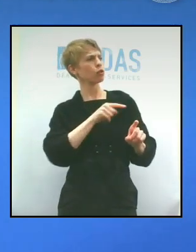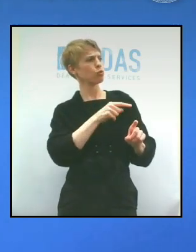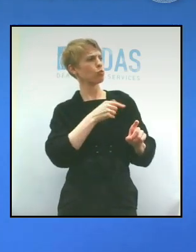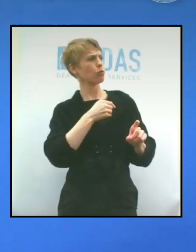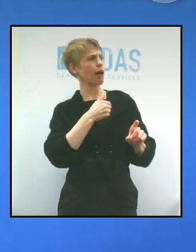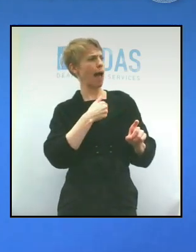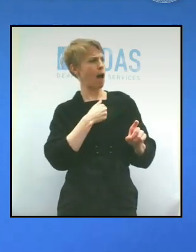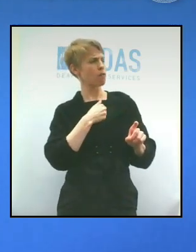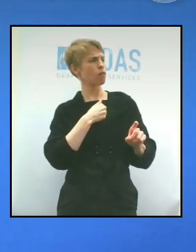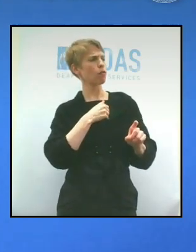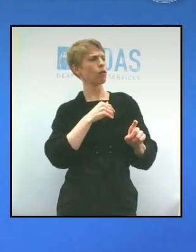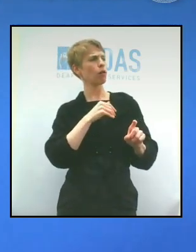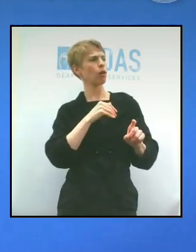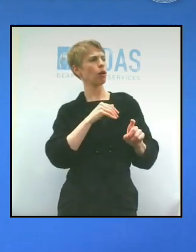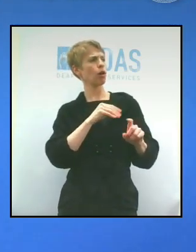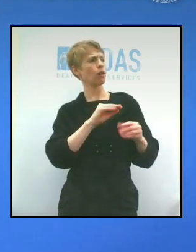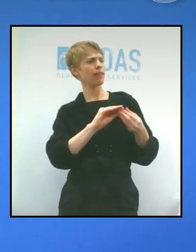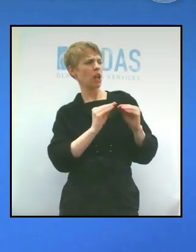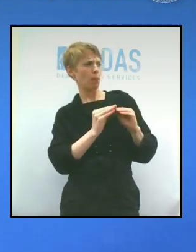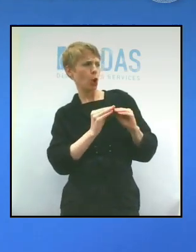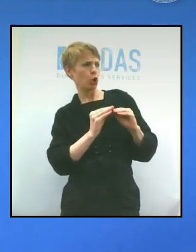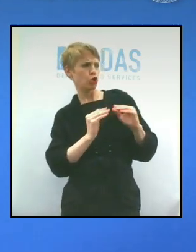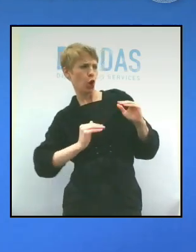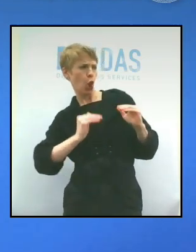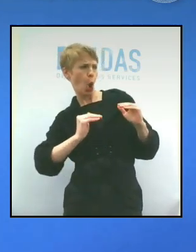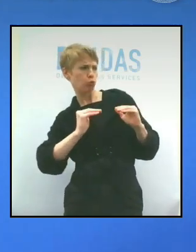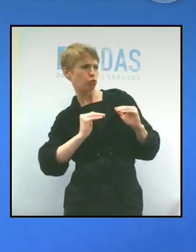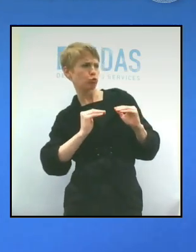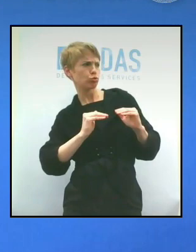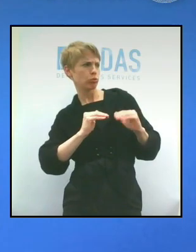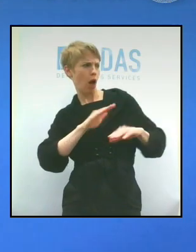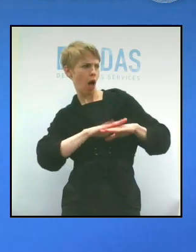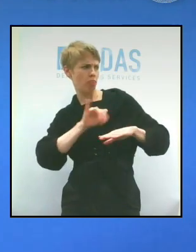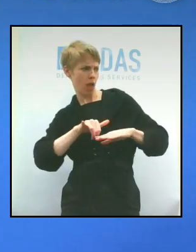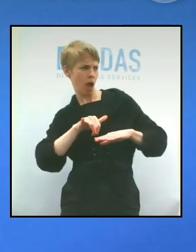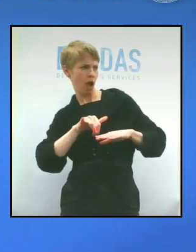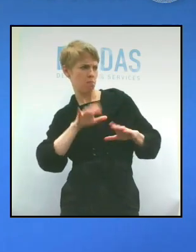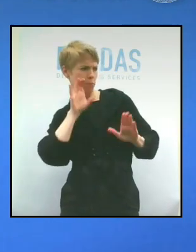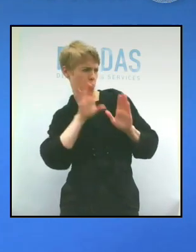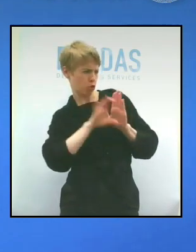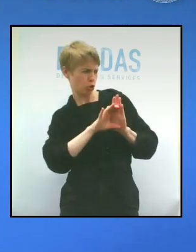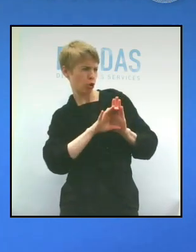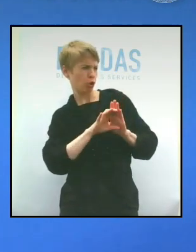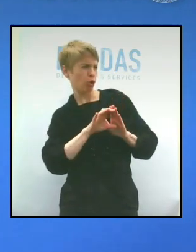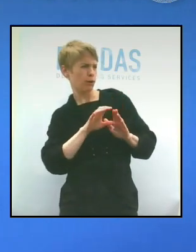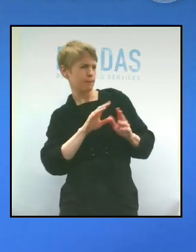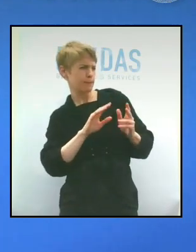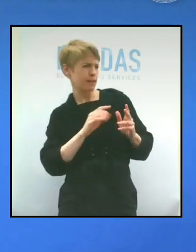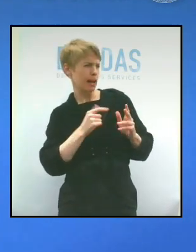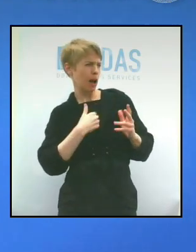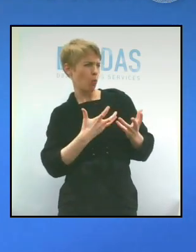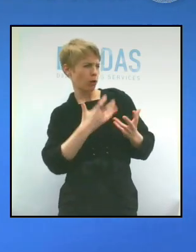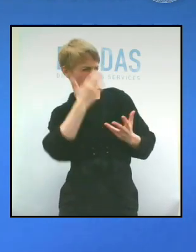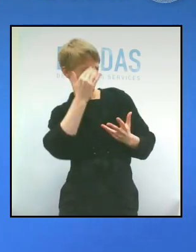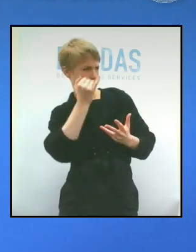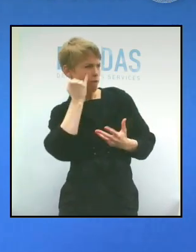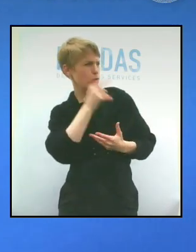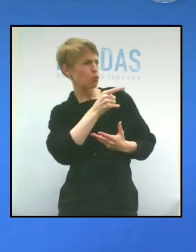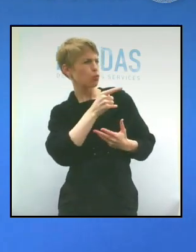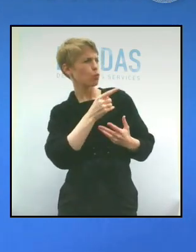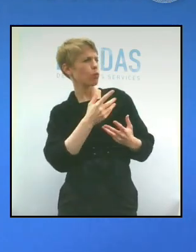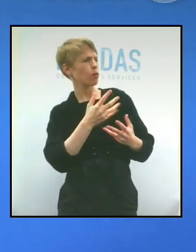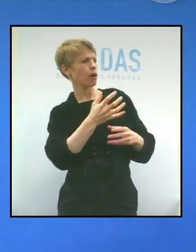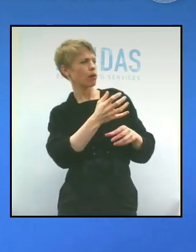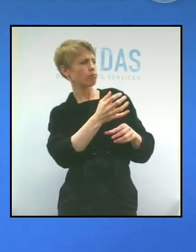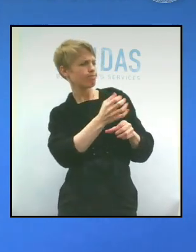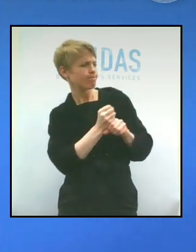check mark, but the number's real close on that state dashboard. So I want to know if you got any clarification since we last